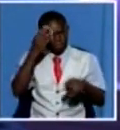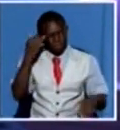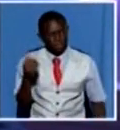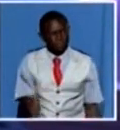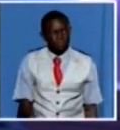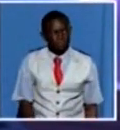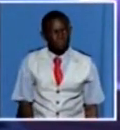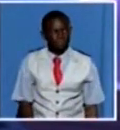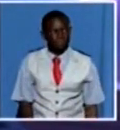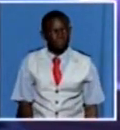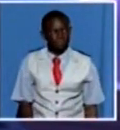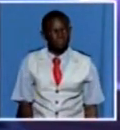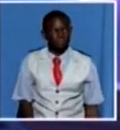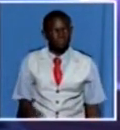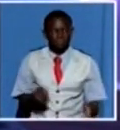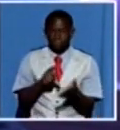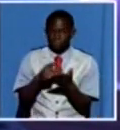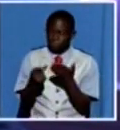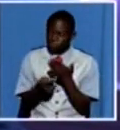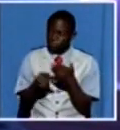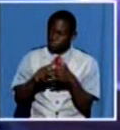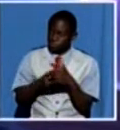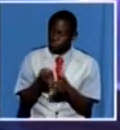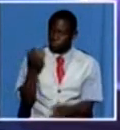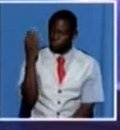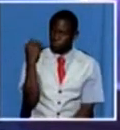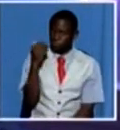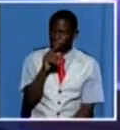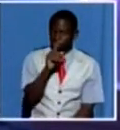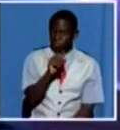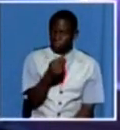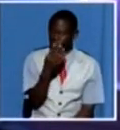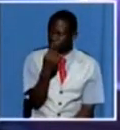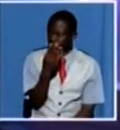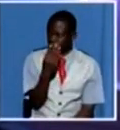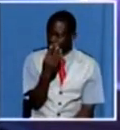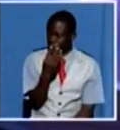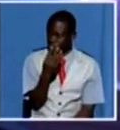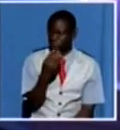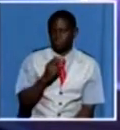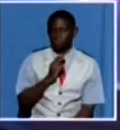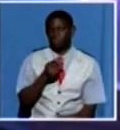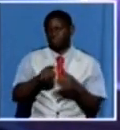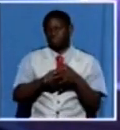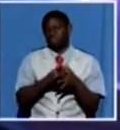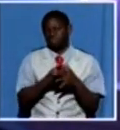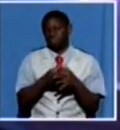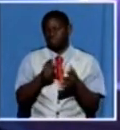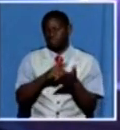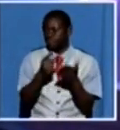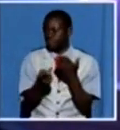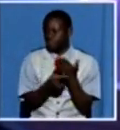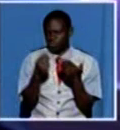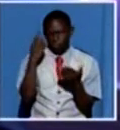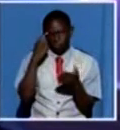with the ports of entry and the web bridges, and we agreed that we will roll out this program so